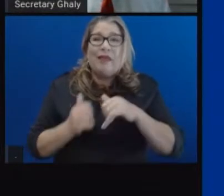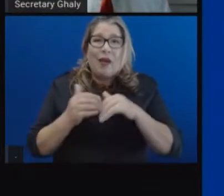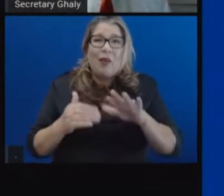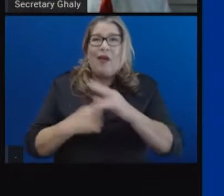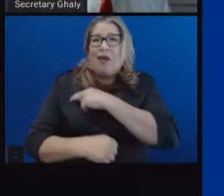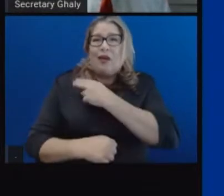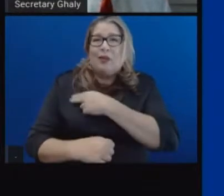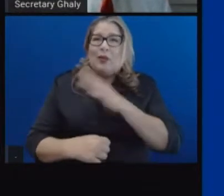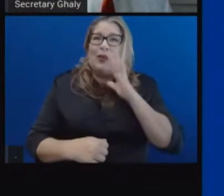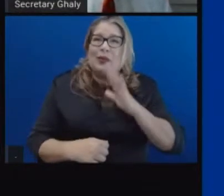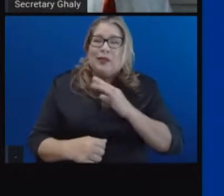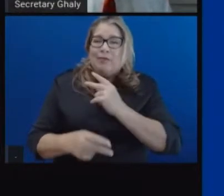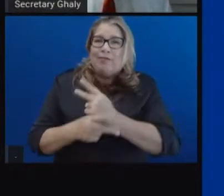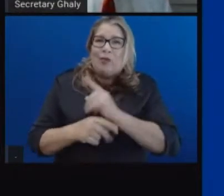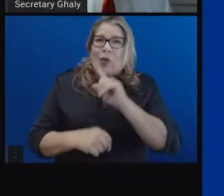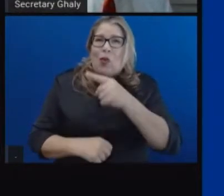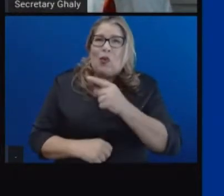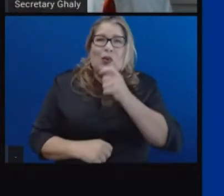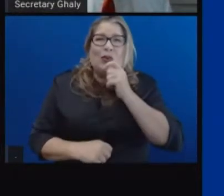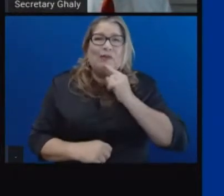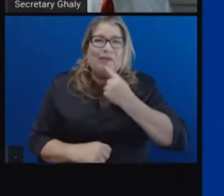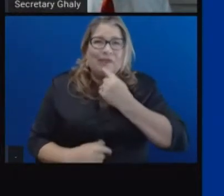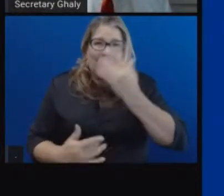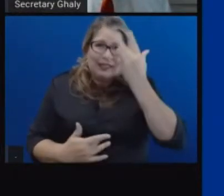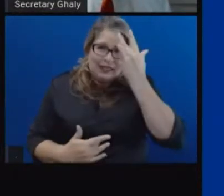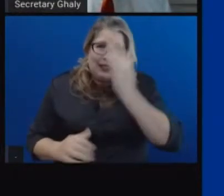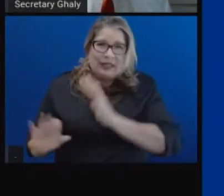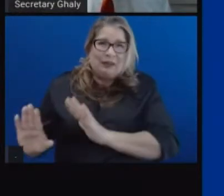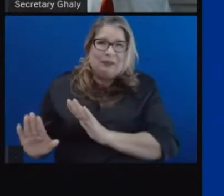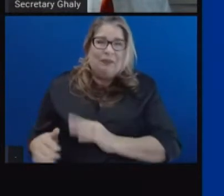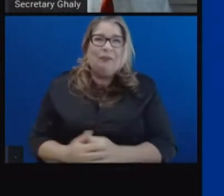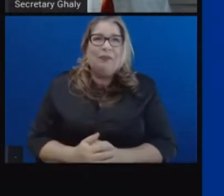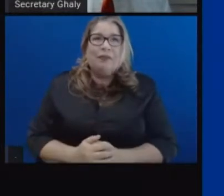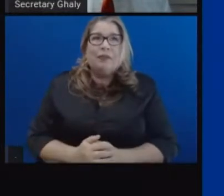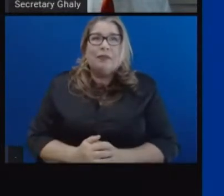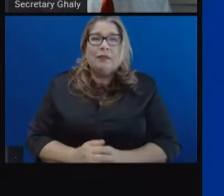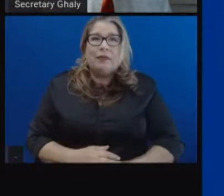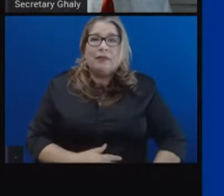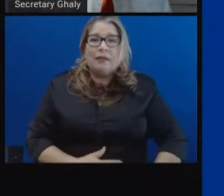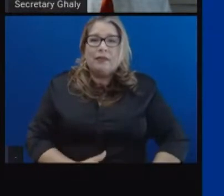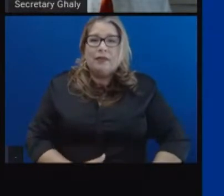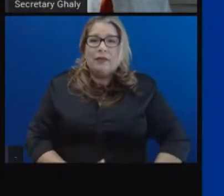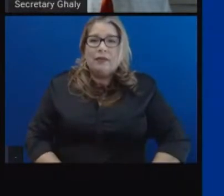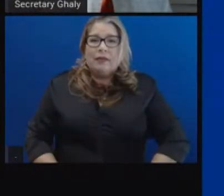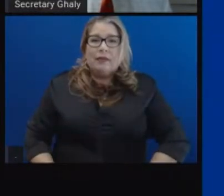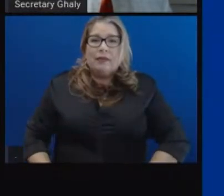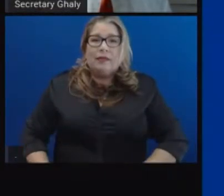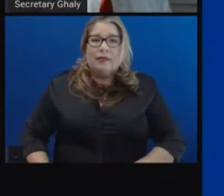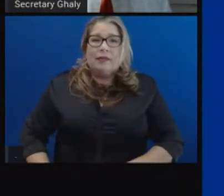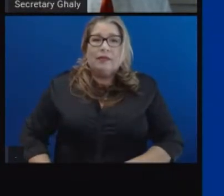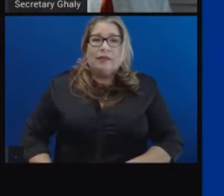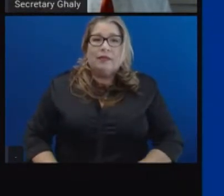Just sort of continuing on, deploying more than 2,000 medical professionals across the state, many.